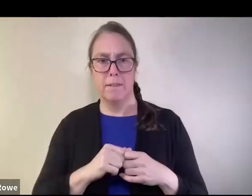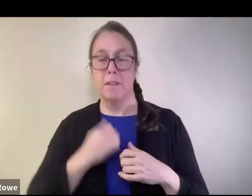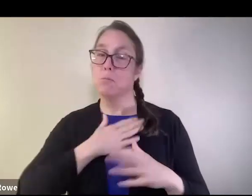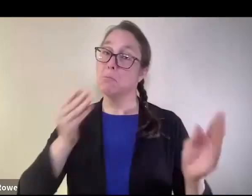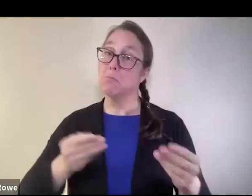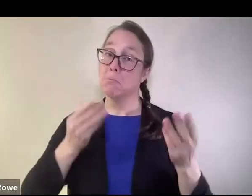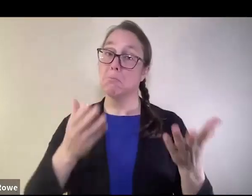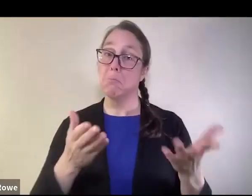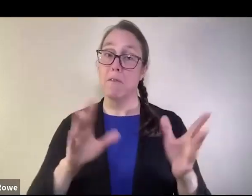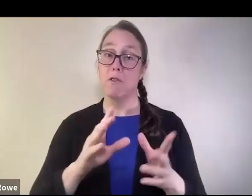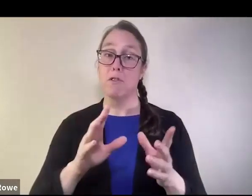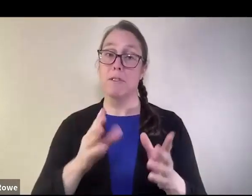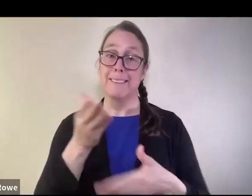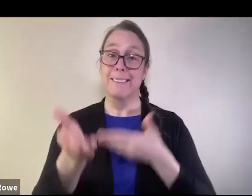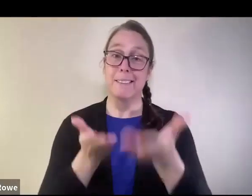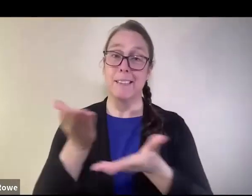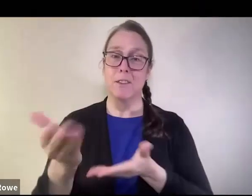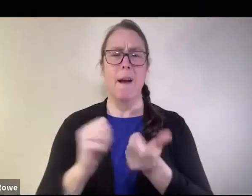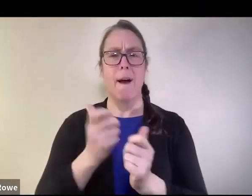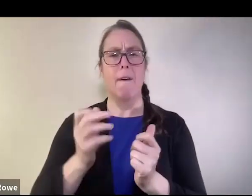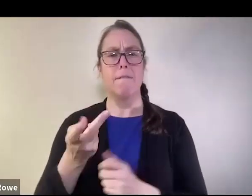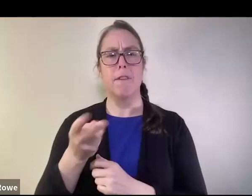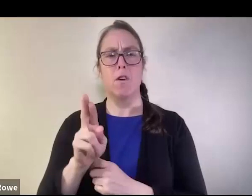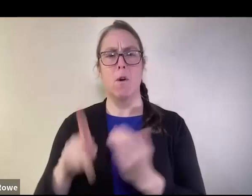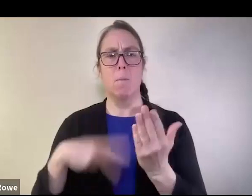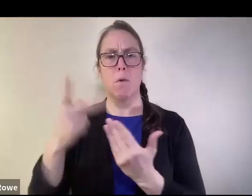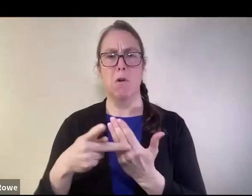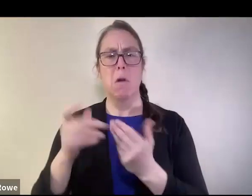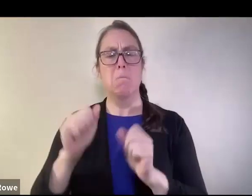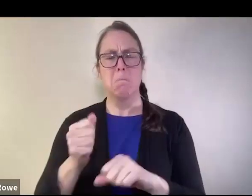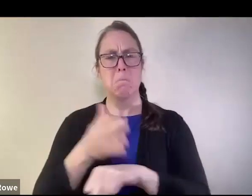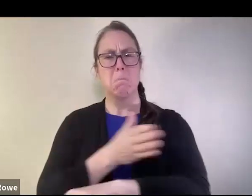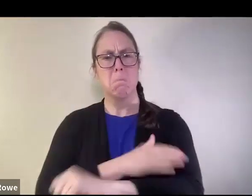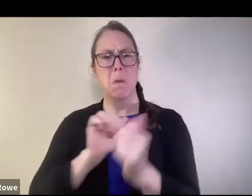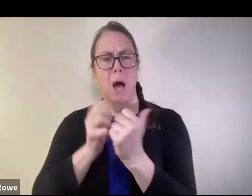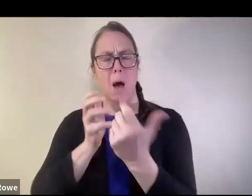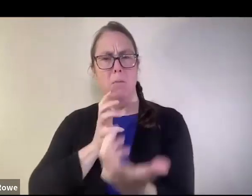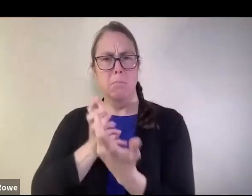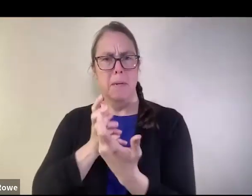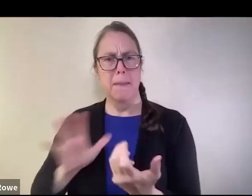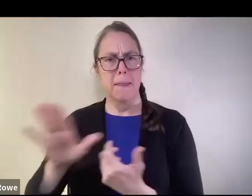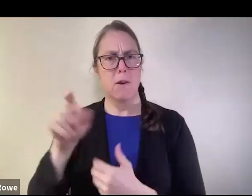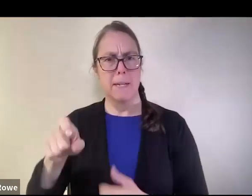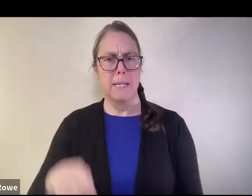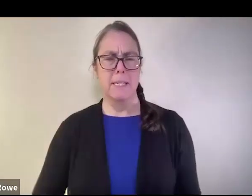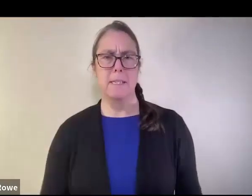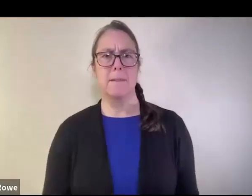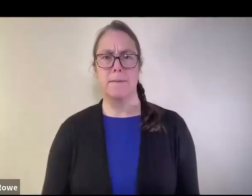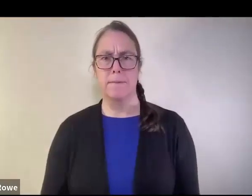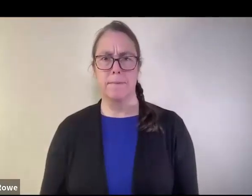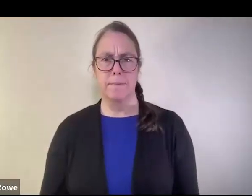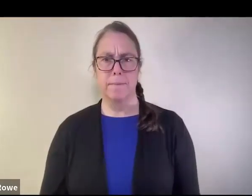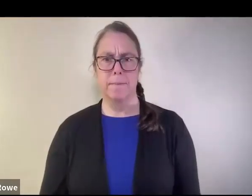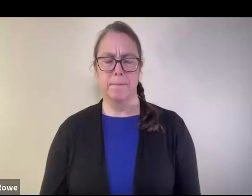offer suggestions on how the VR program can improve the way it helps meet these needs.